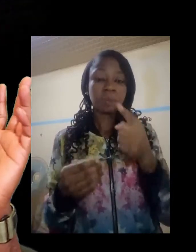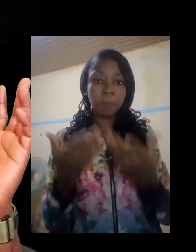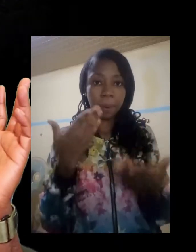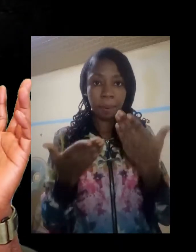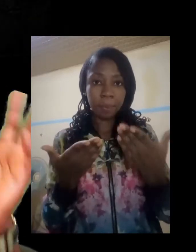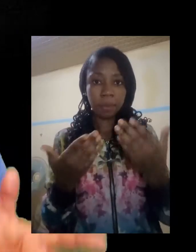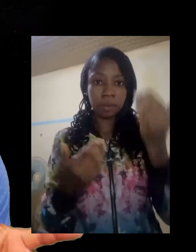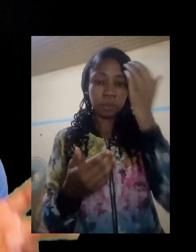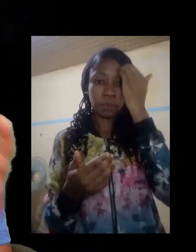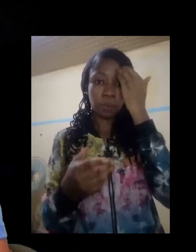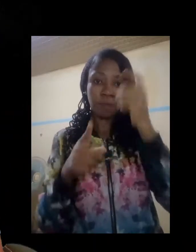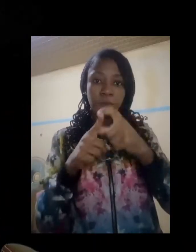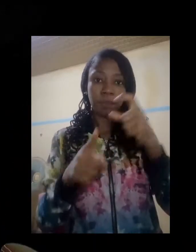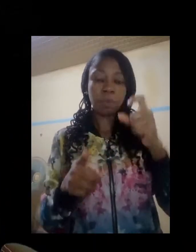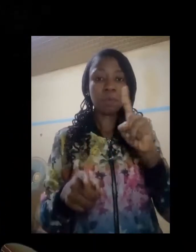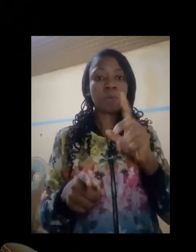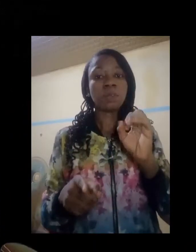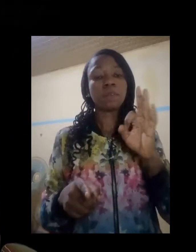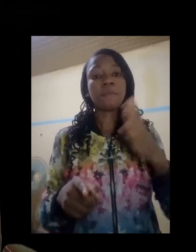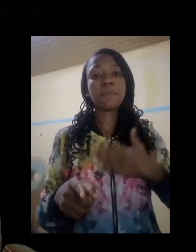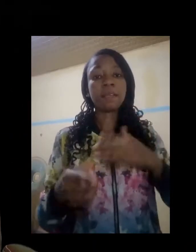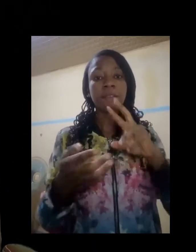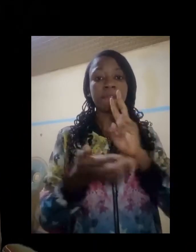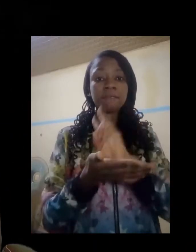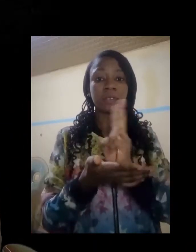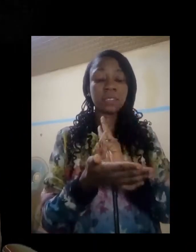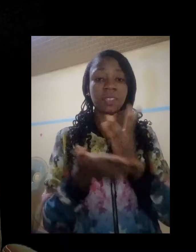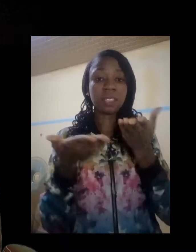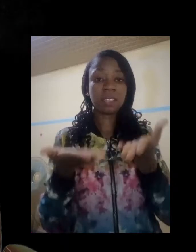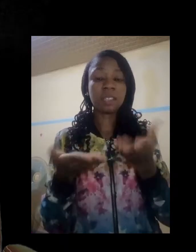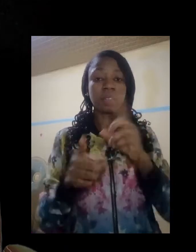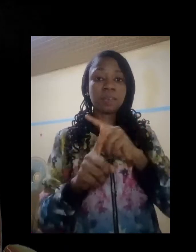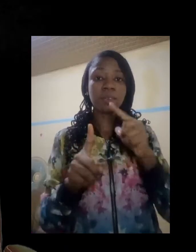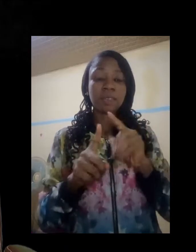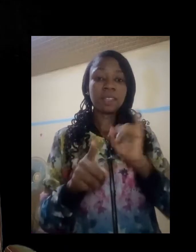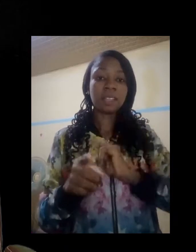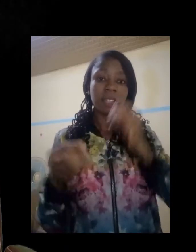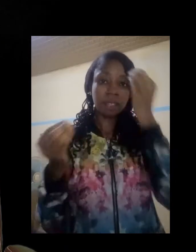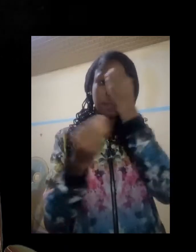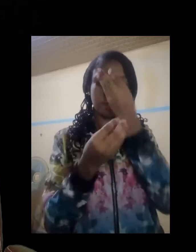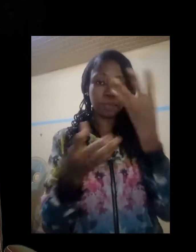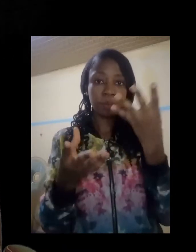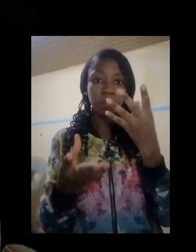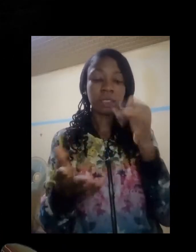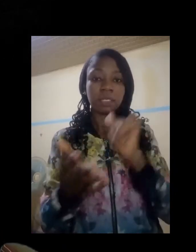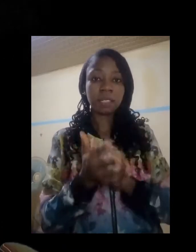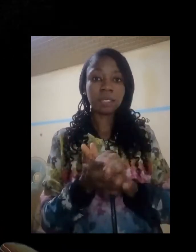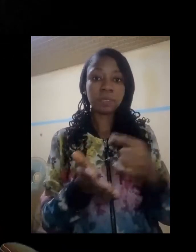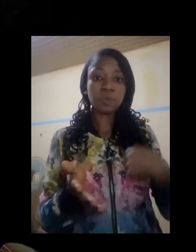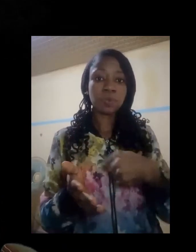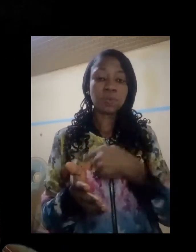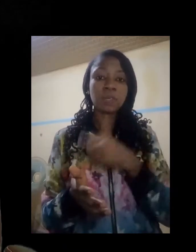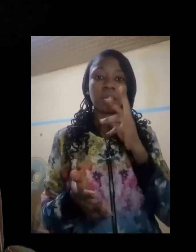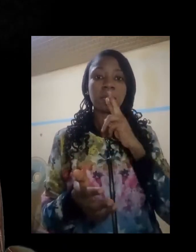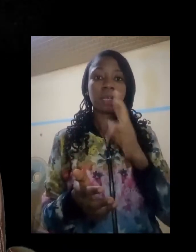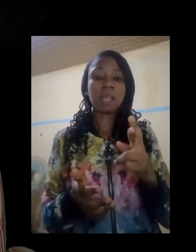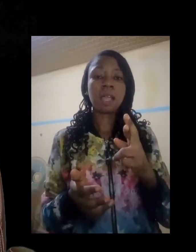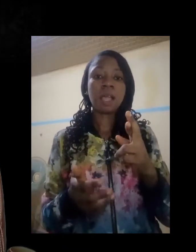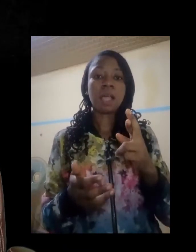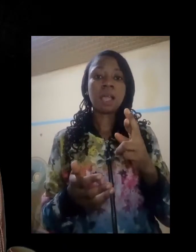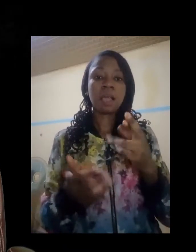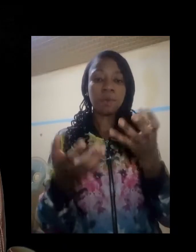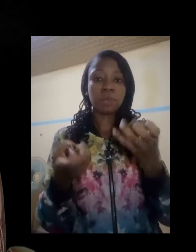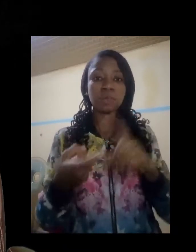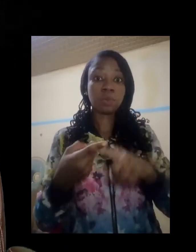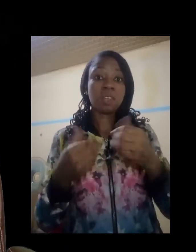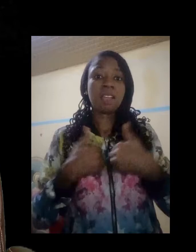have known from one of my videos here when I informed you that we are forging